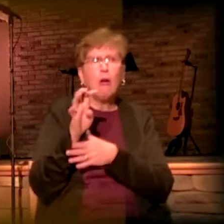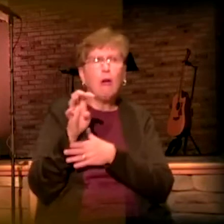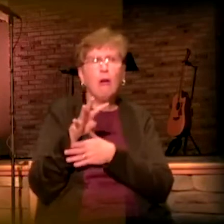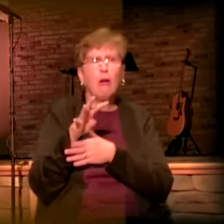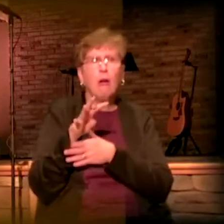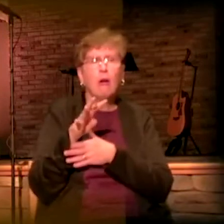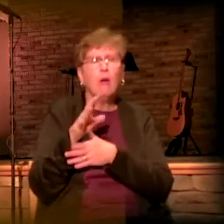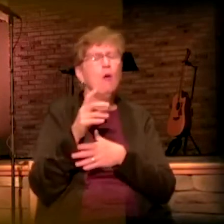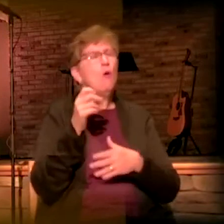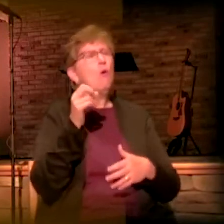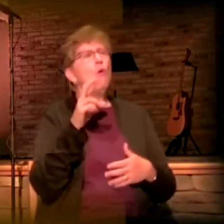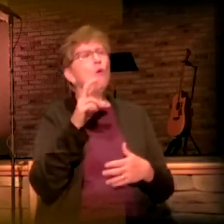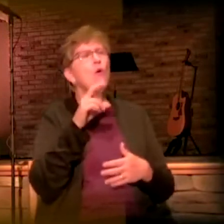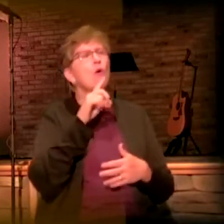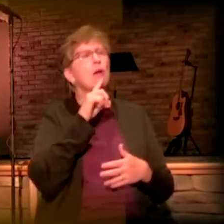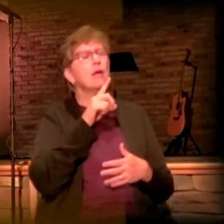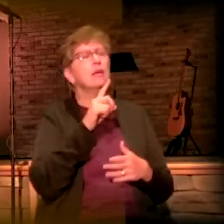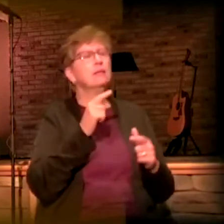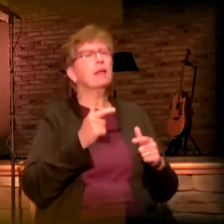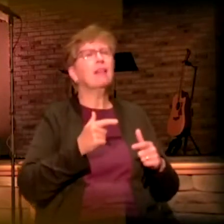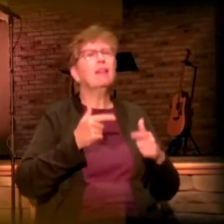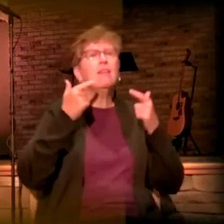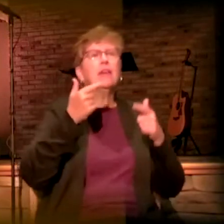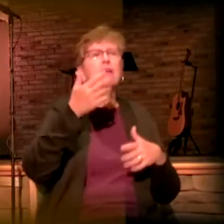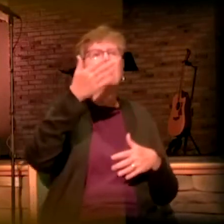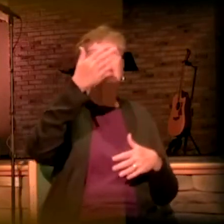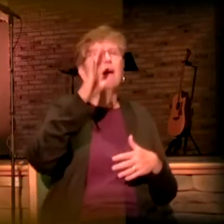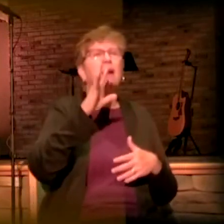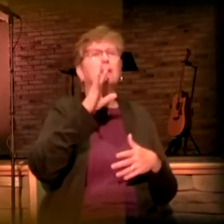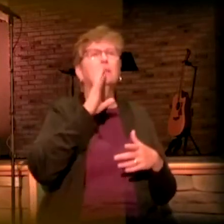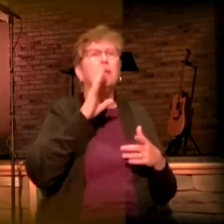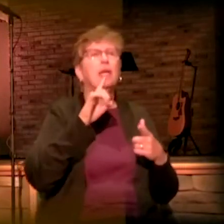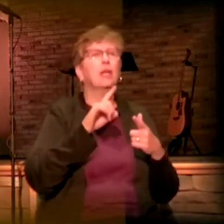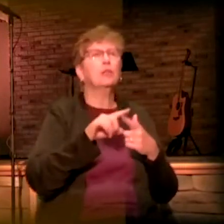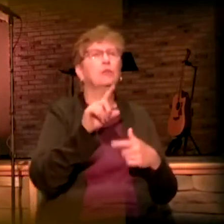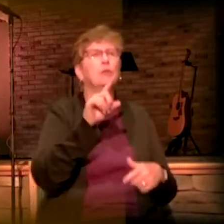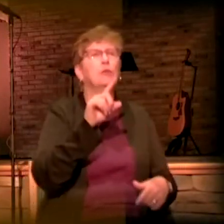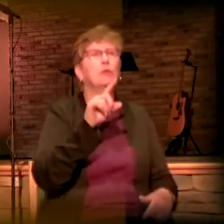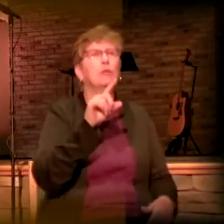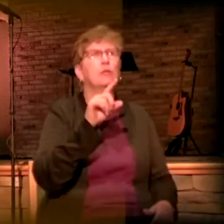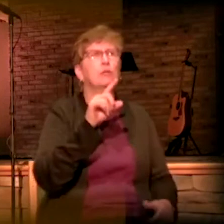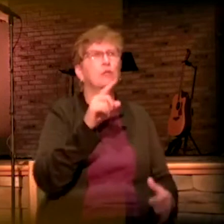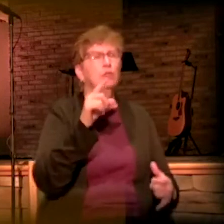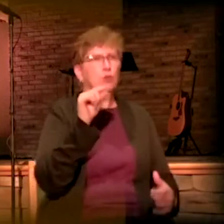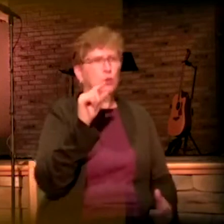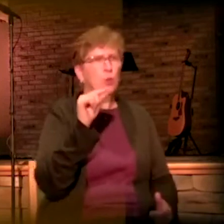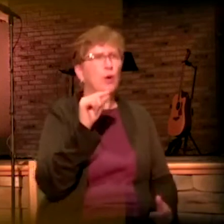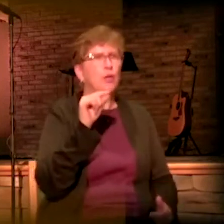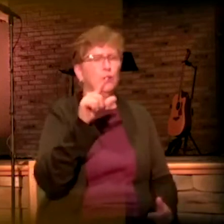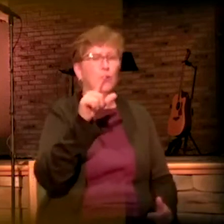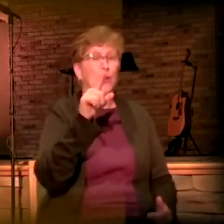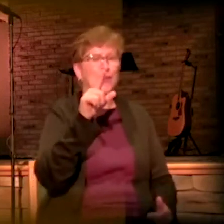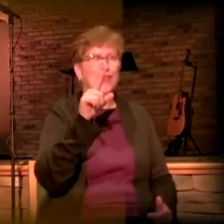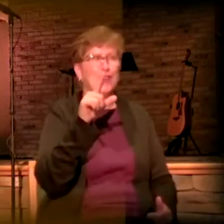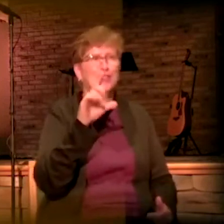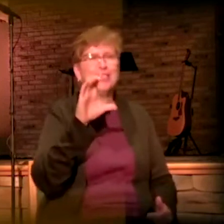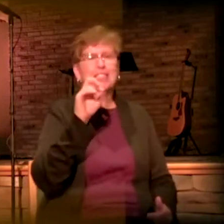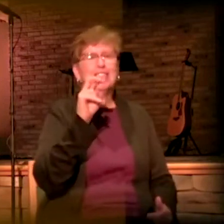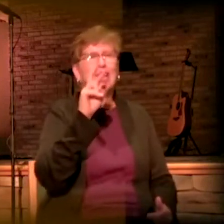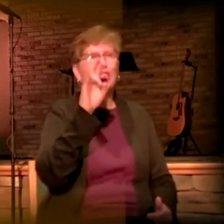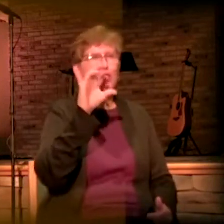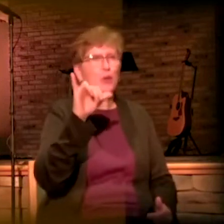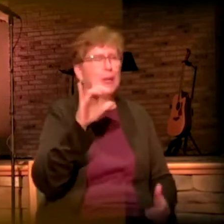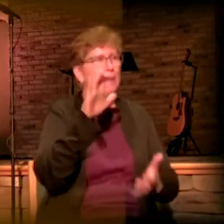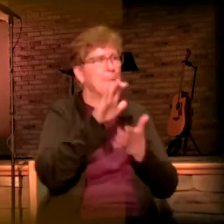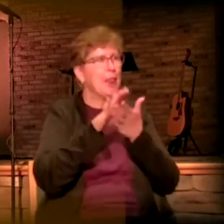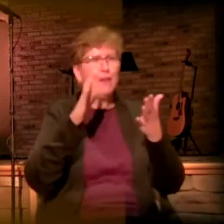Or is it the living God speaking to 21st century believers? You see, if it's just a history book, and a lot of